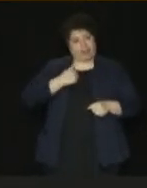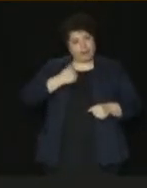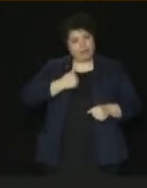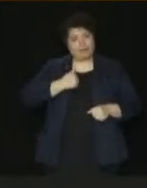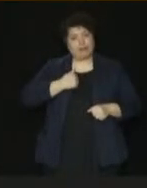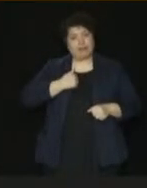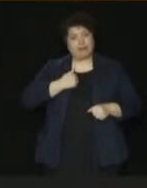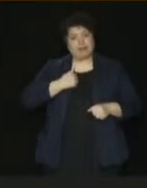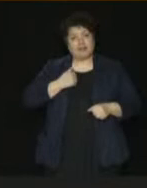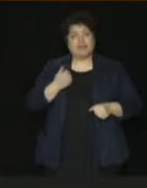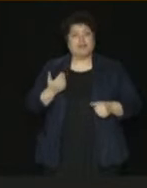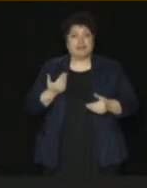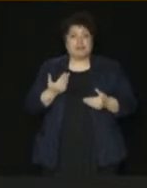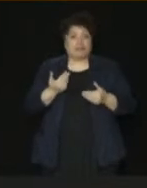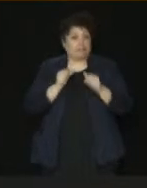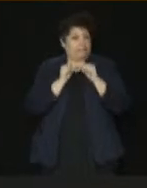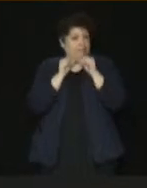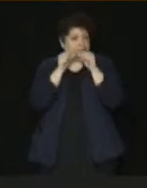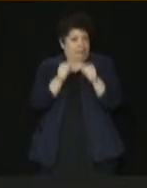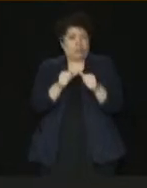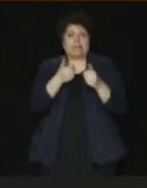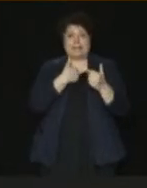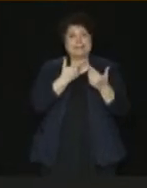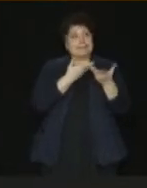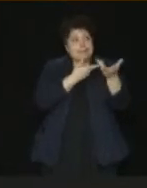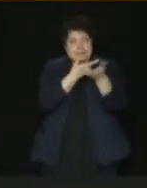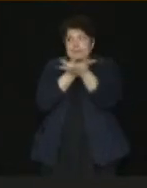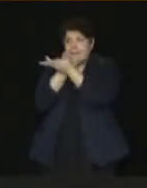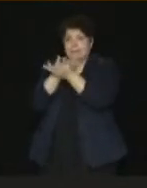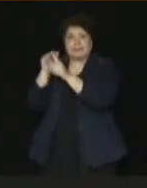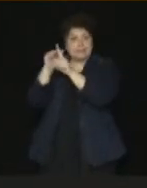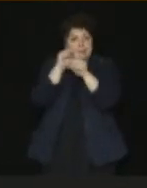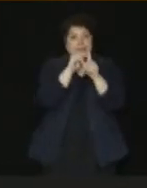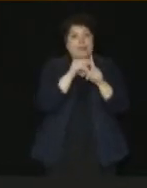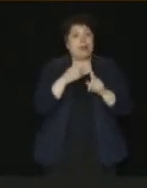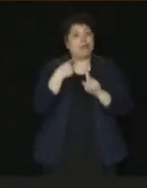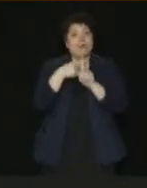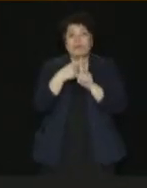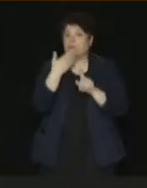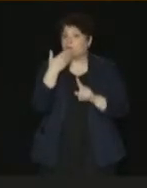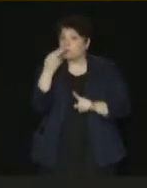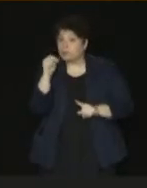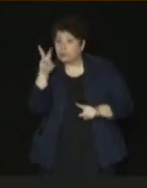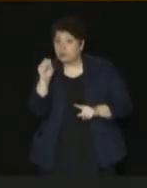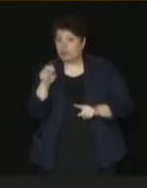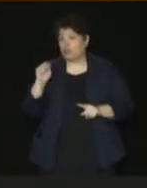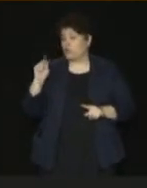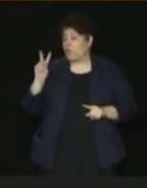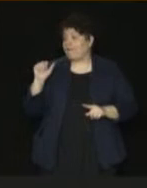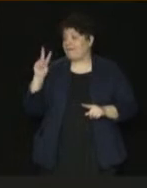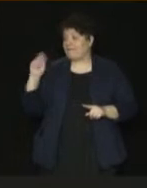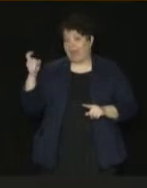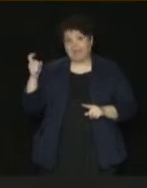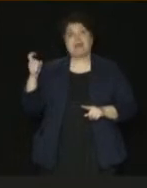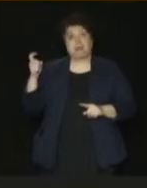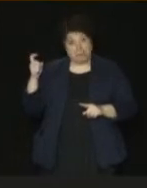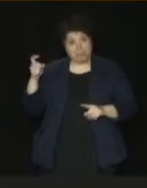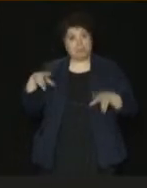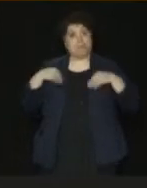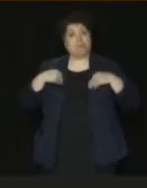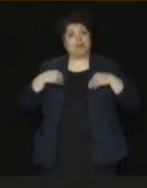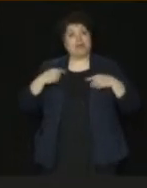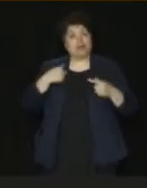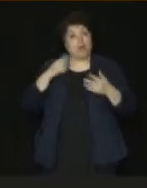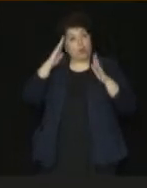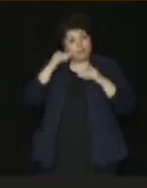is something that we're going to continue working on. We have good news today with Novavax. We're looking forward to sharing more